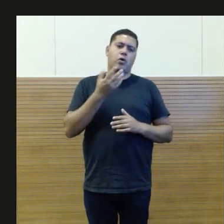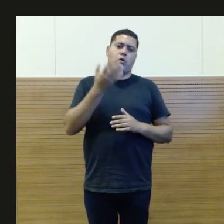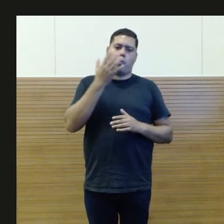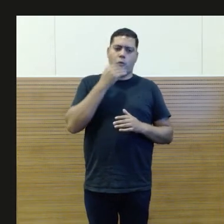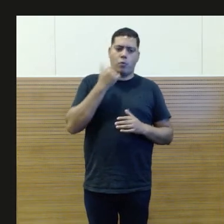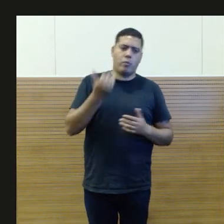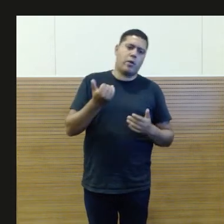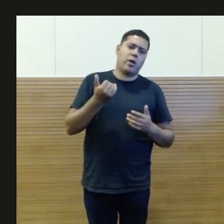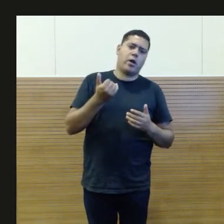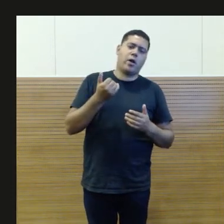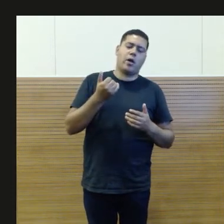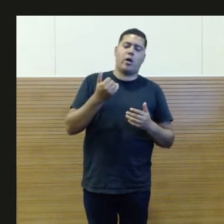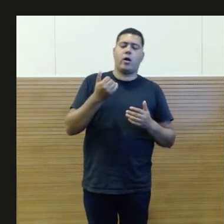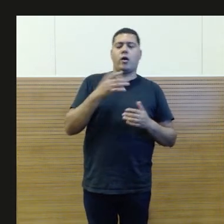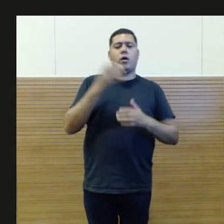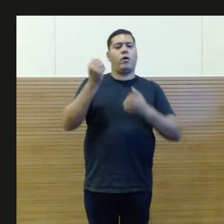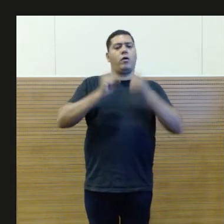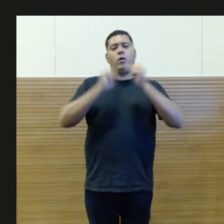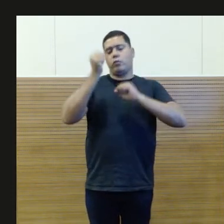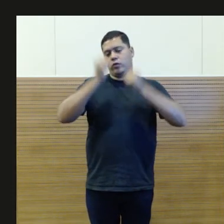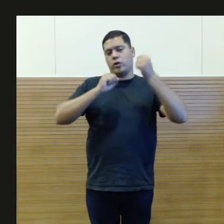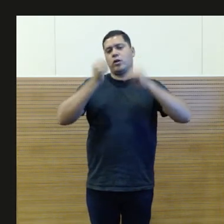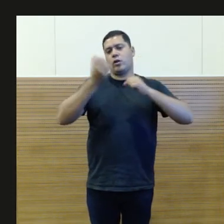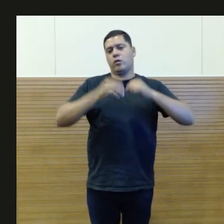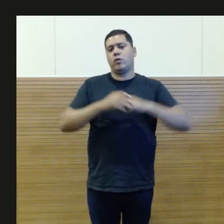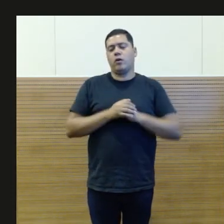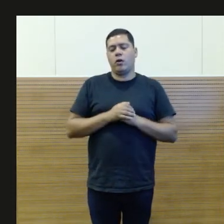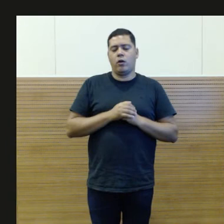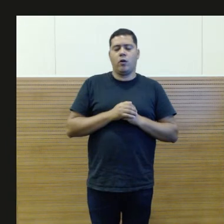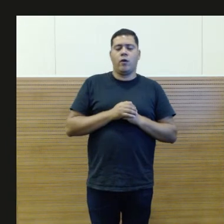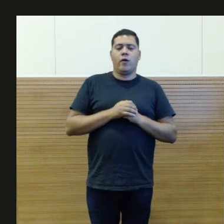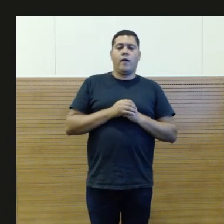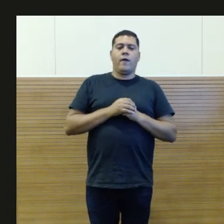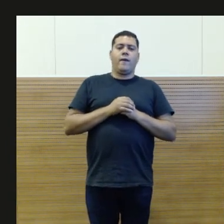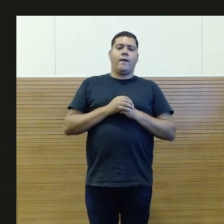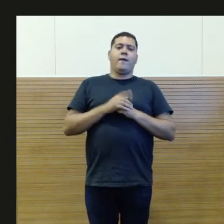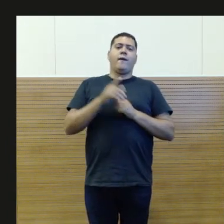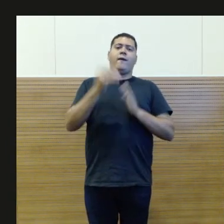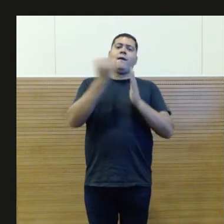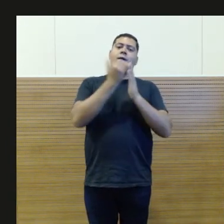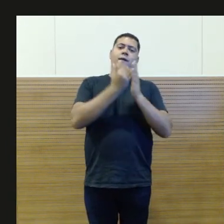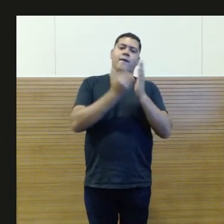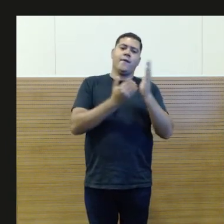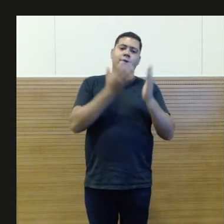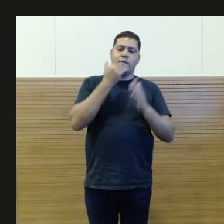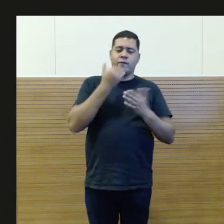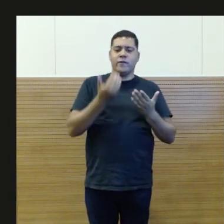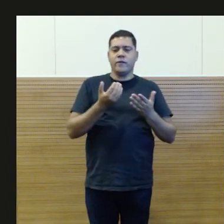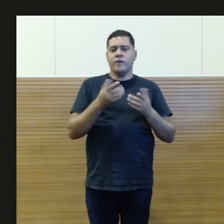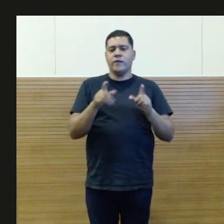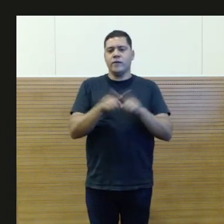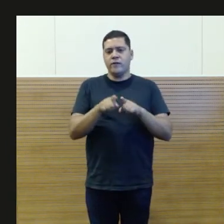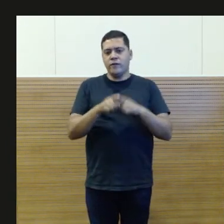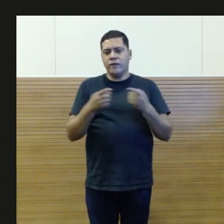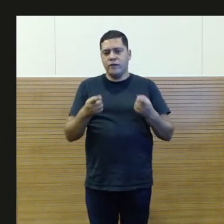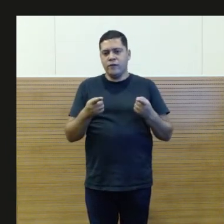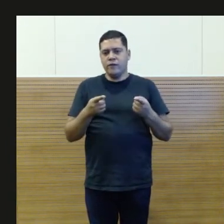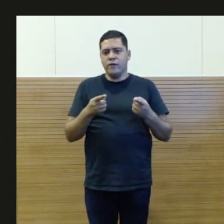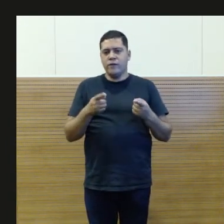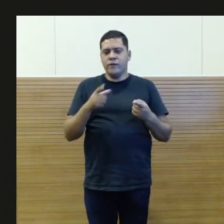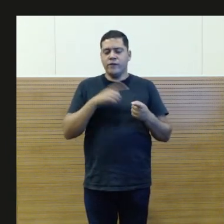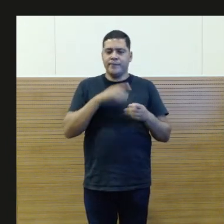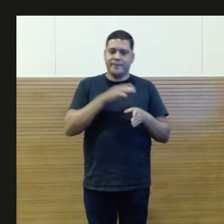distributes the books to the children that are in public schools. The ones in public schools,